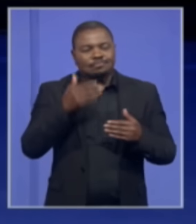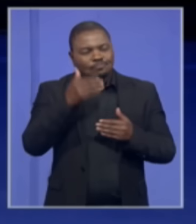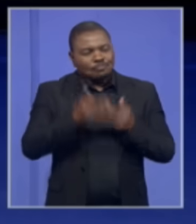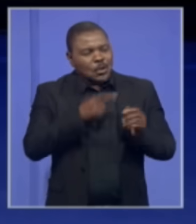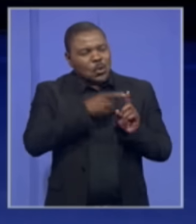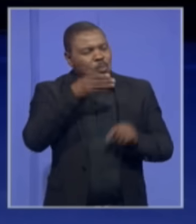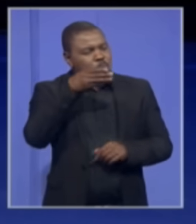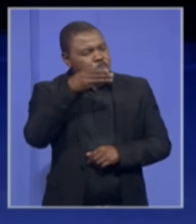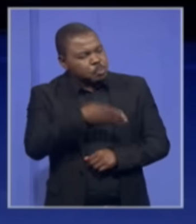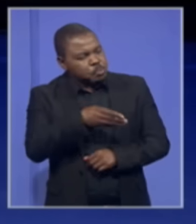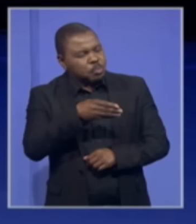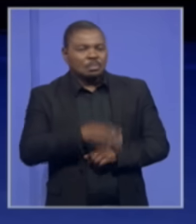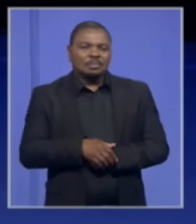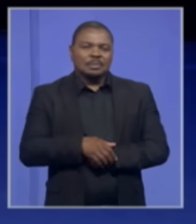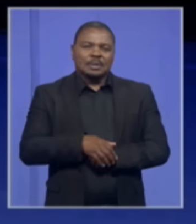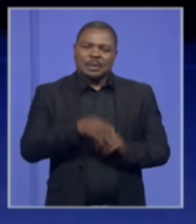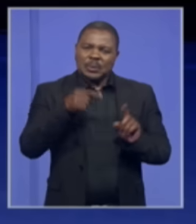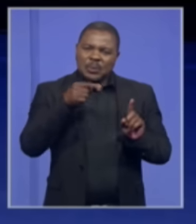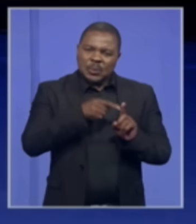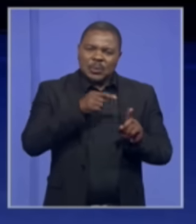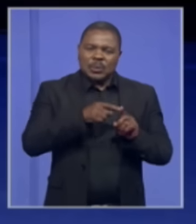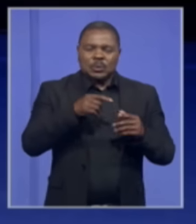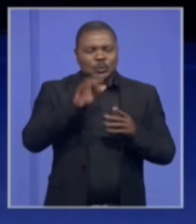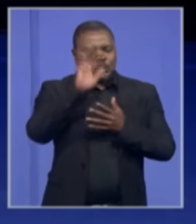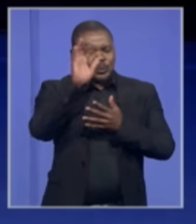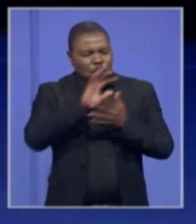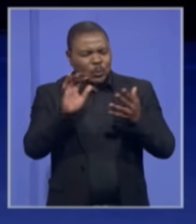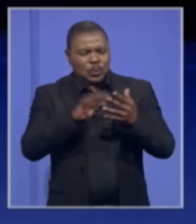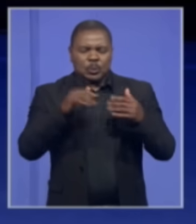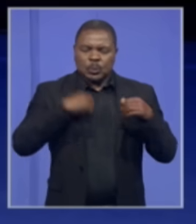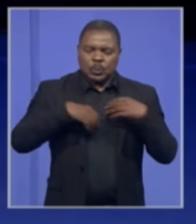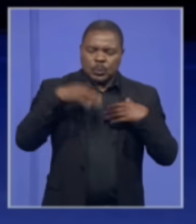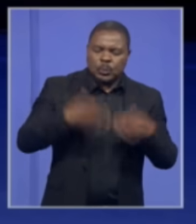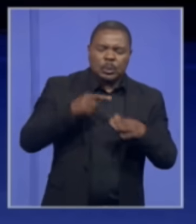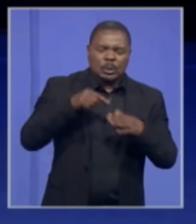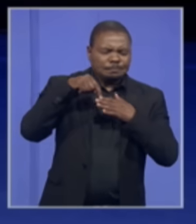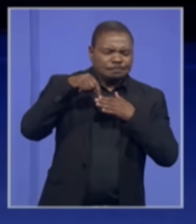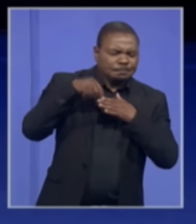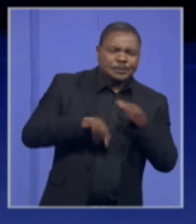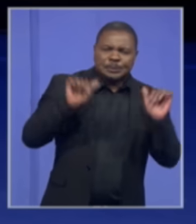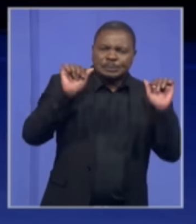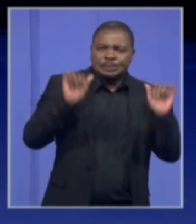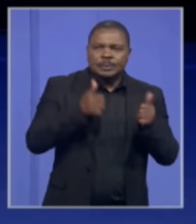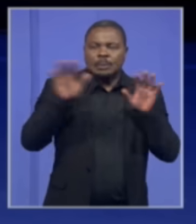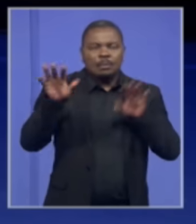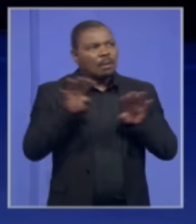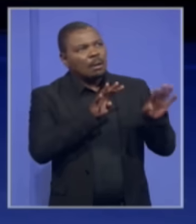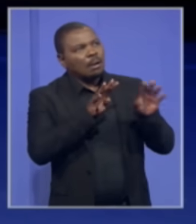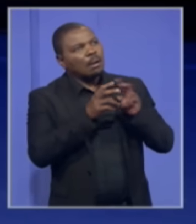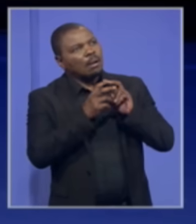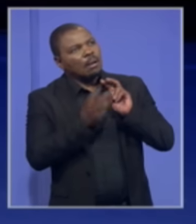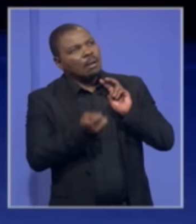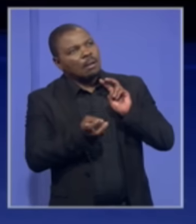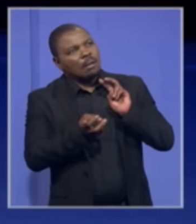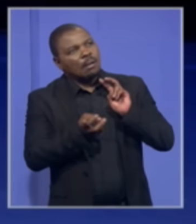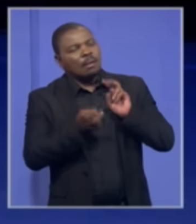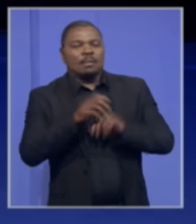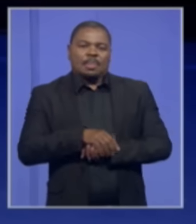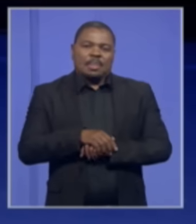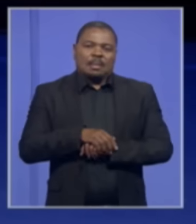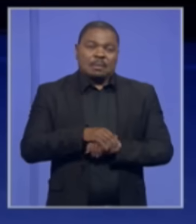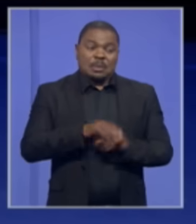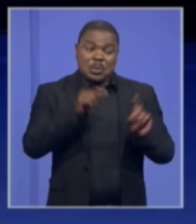was, carrying the weight of that story with a quiet intensity that left everyone breathless.